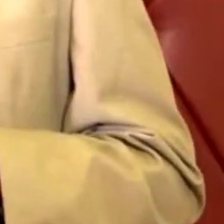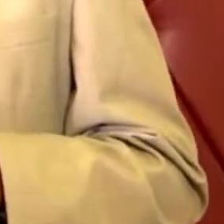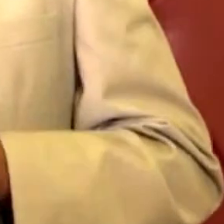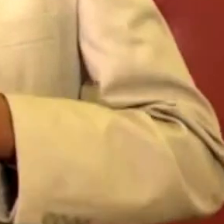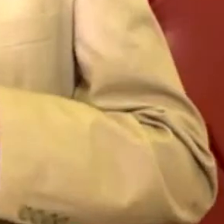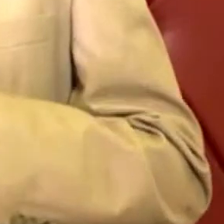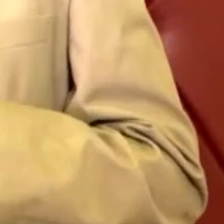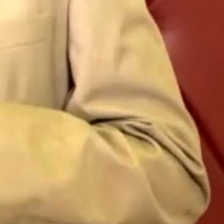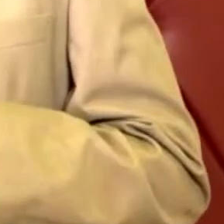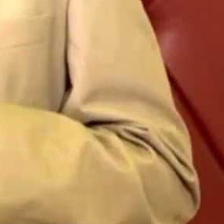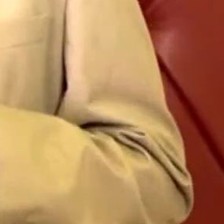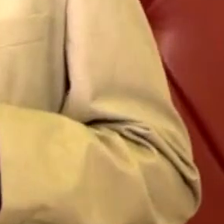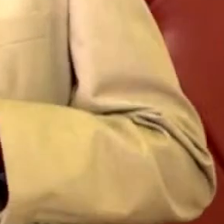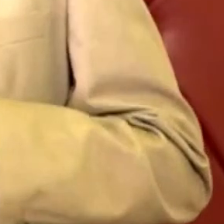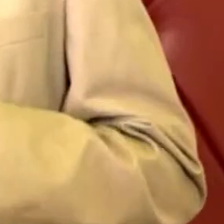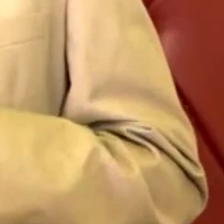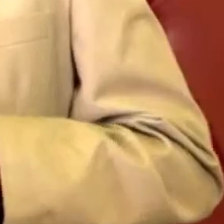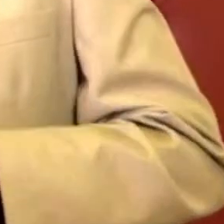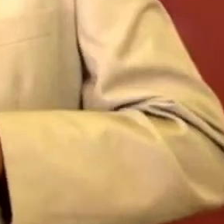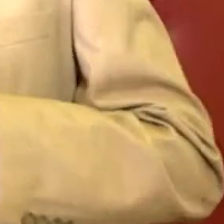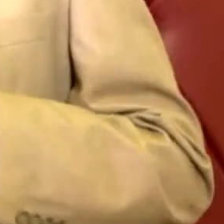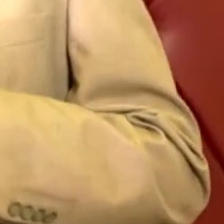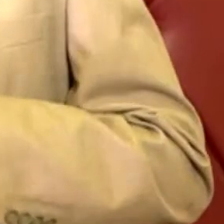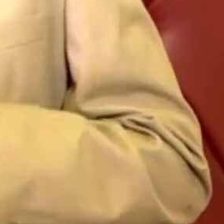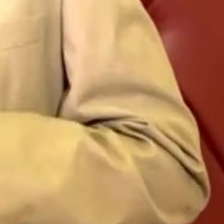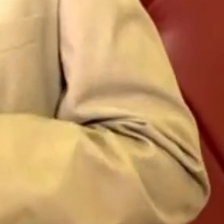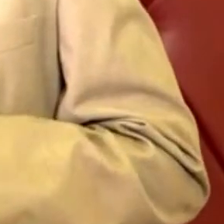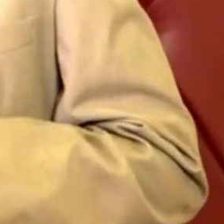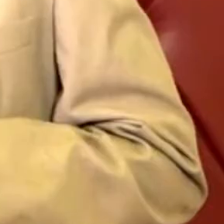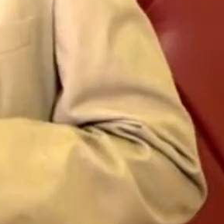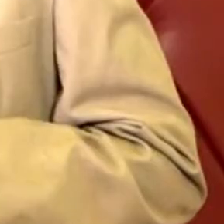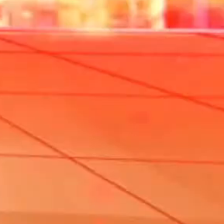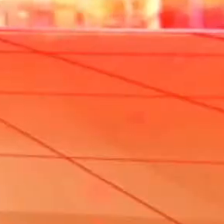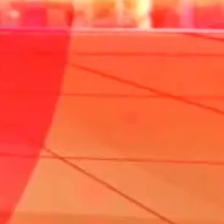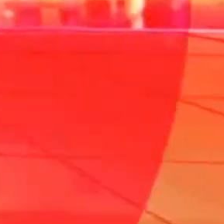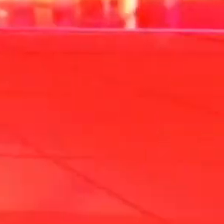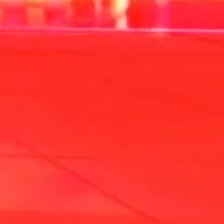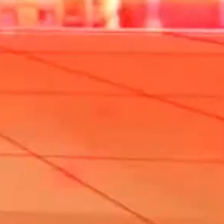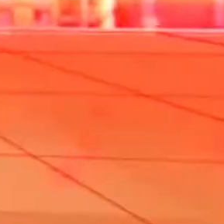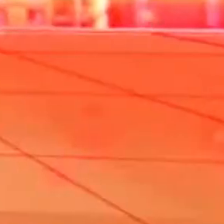This and more only on Law Matters.